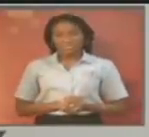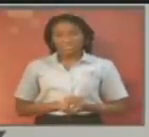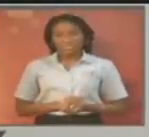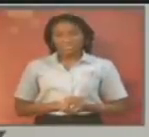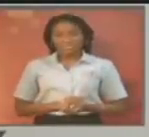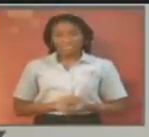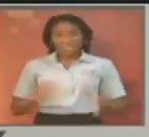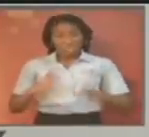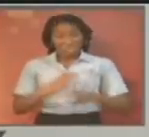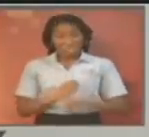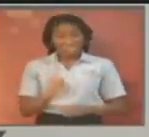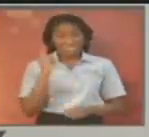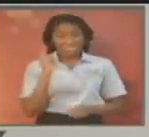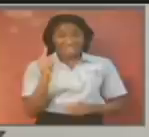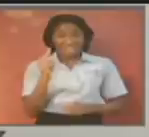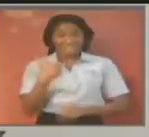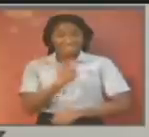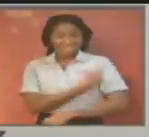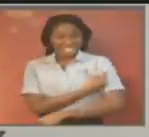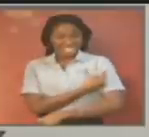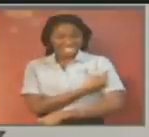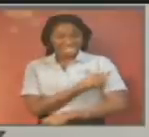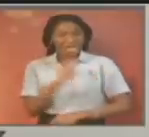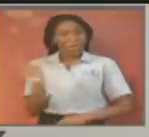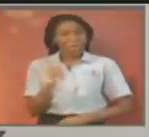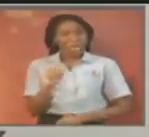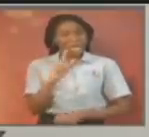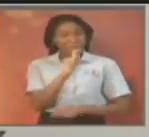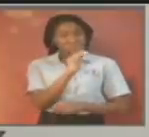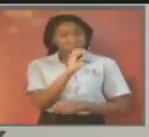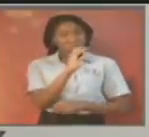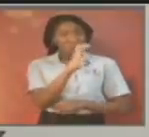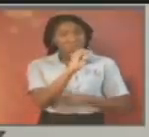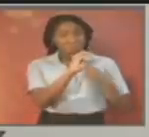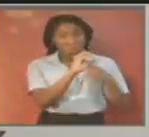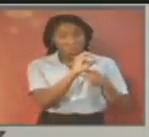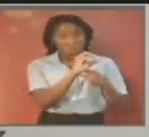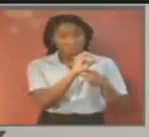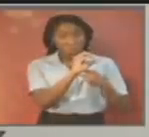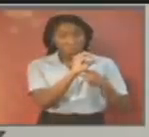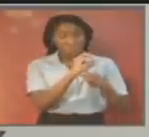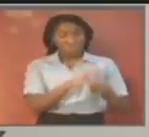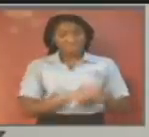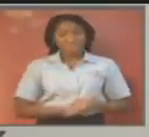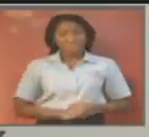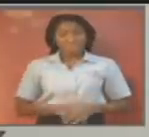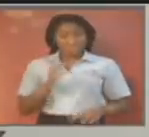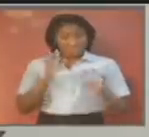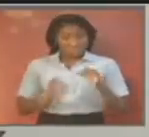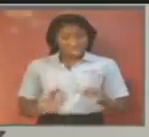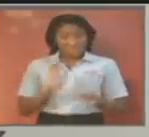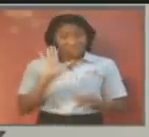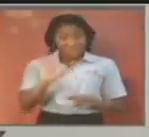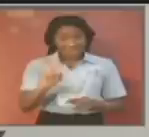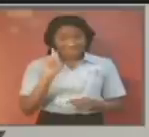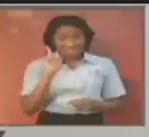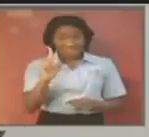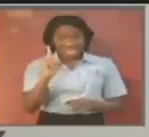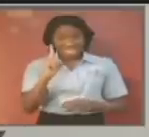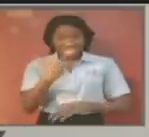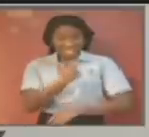had their vaccinations at the Toko Health Center in the first wave. So if you did your vaccine, first wave